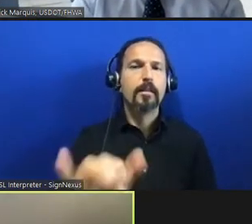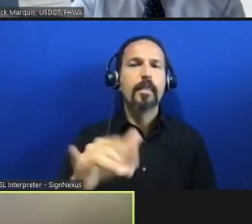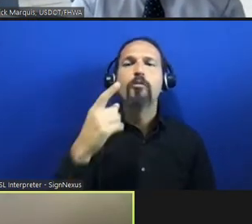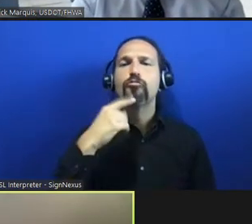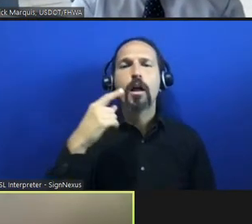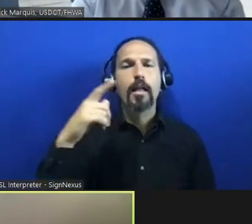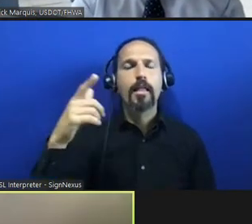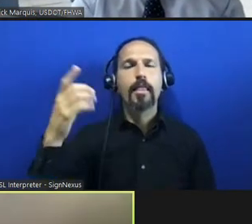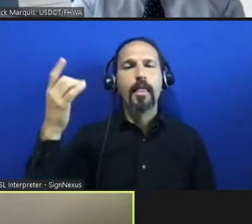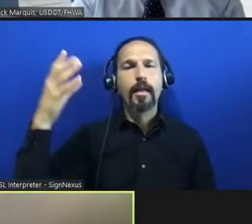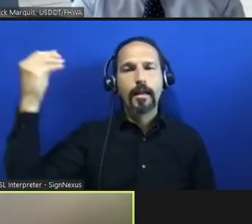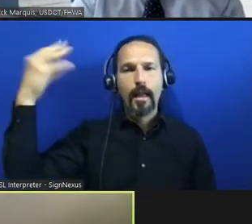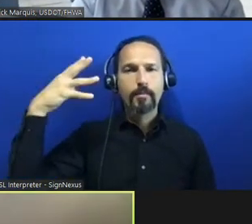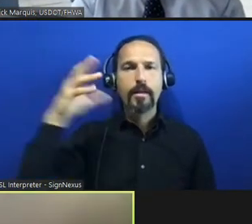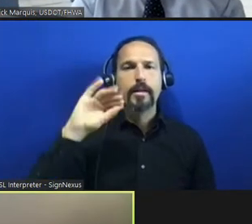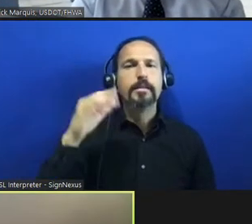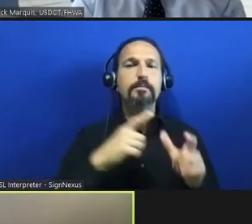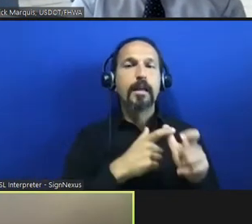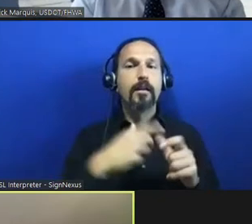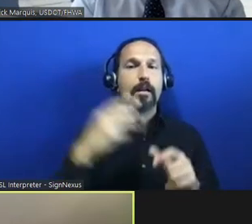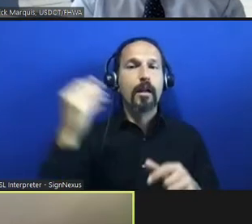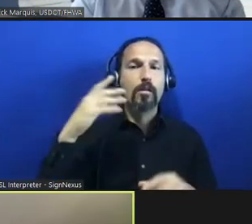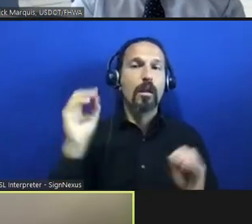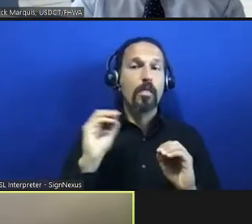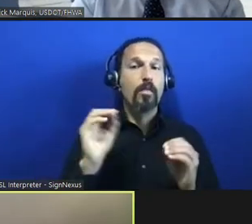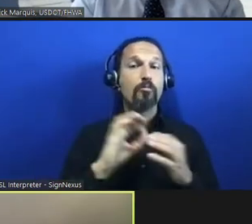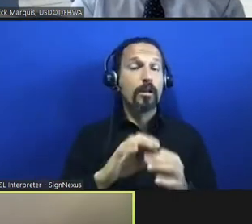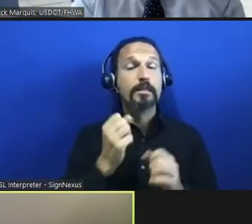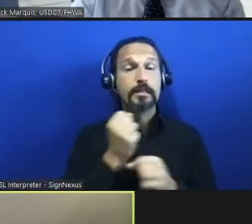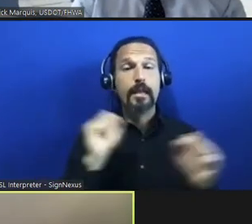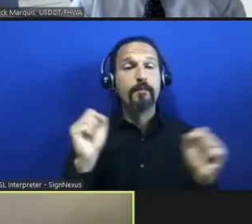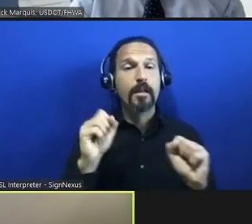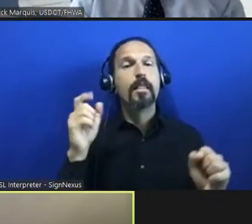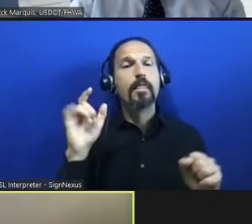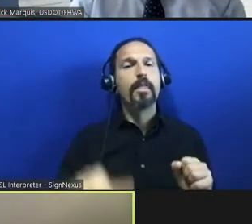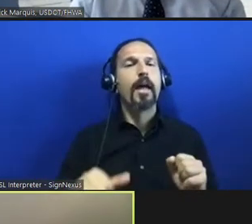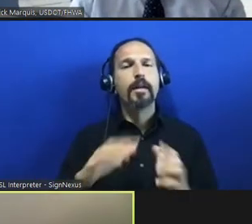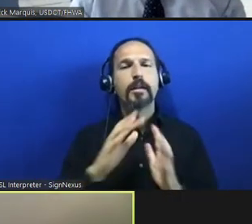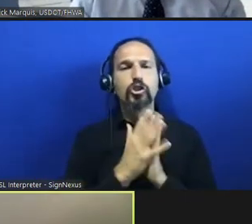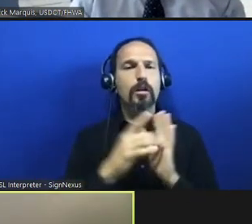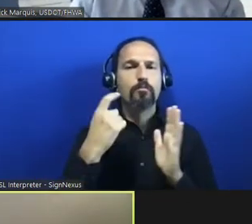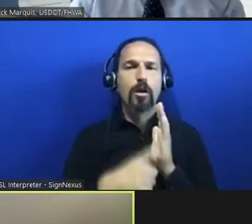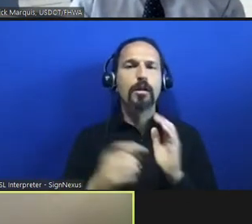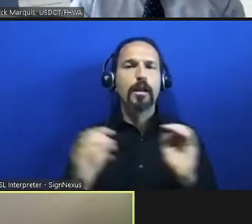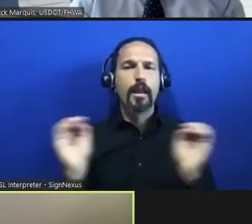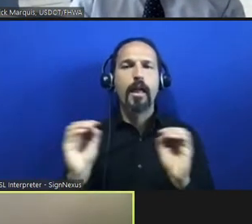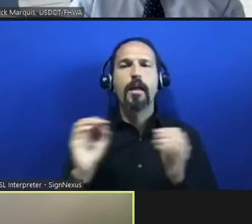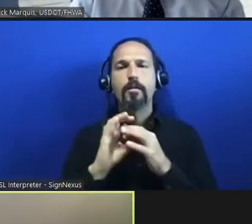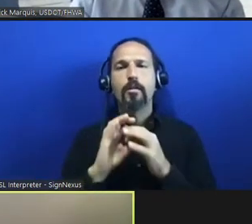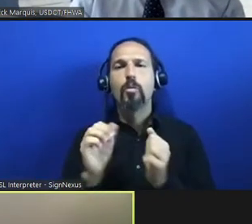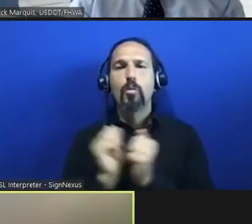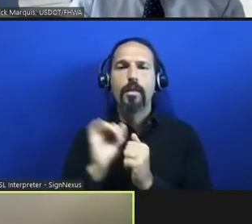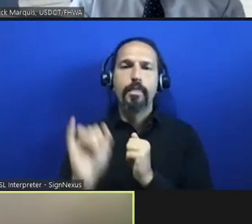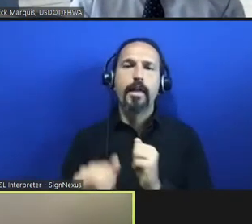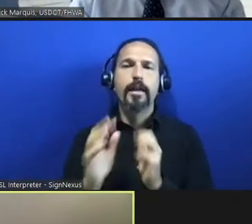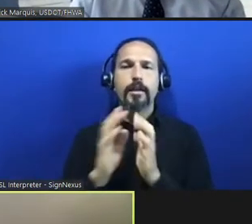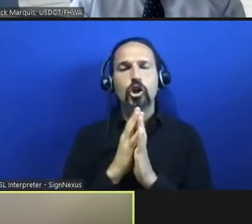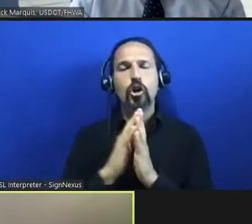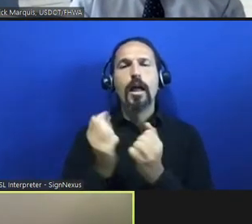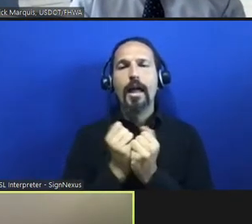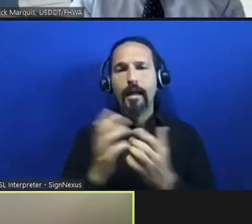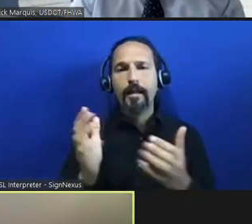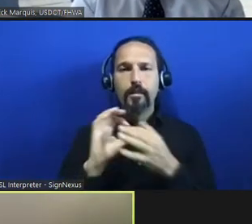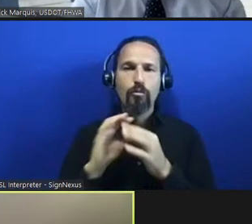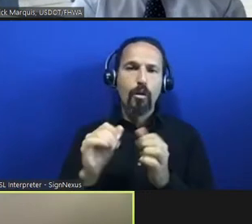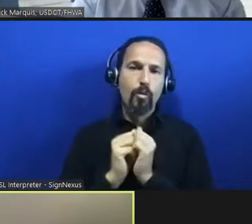speed cameras had nothing to do with safety congestion pricing really has nothing to do with congestion and everything to do